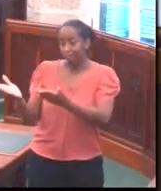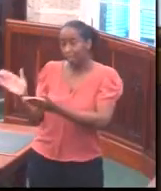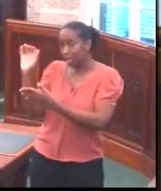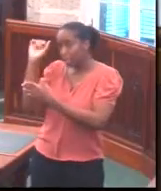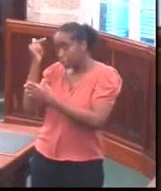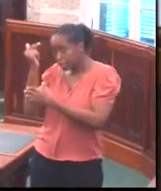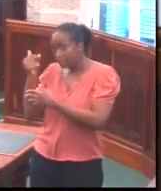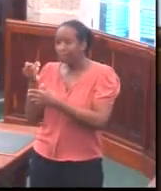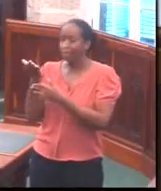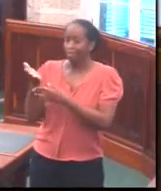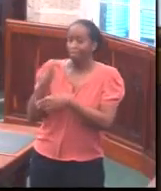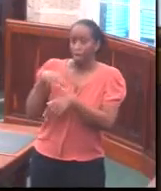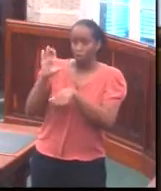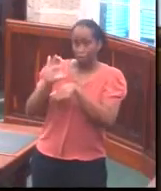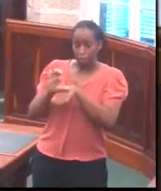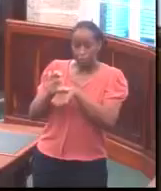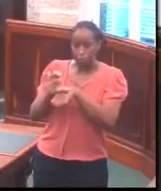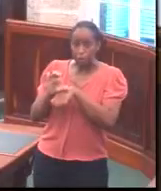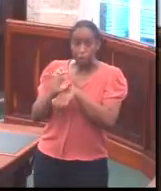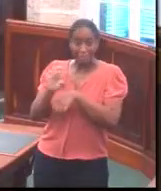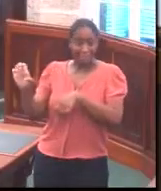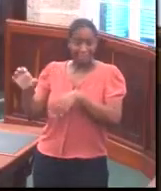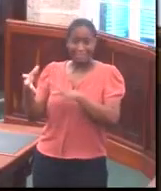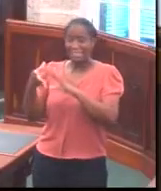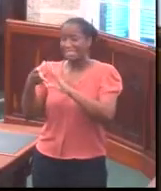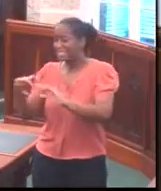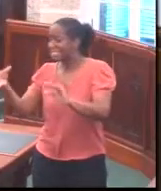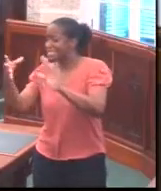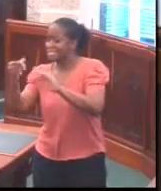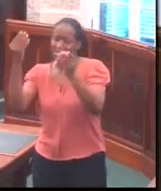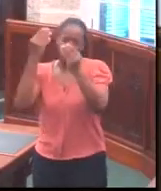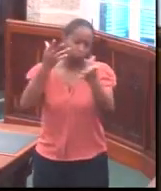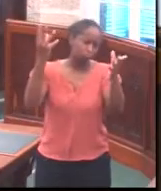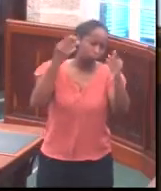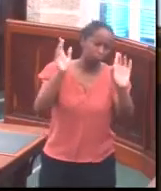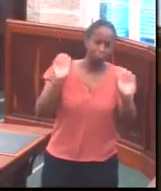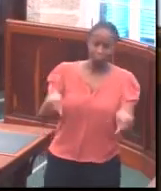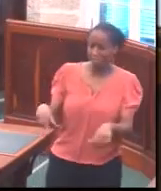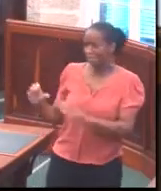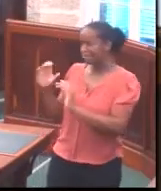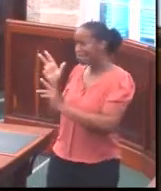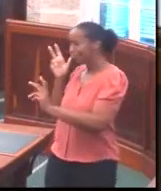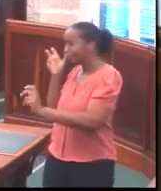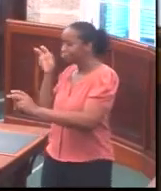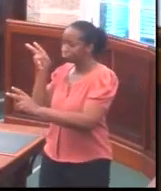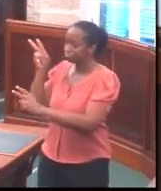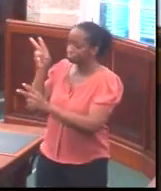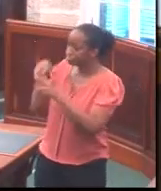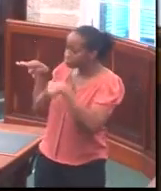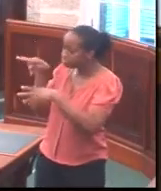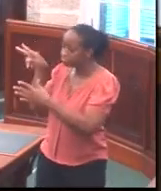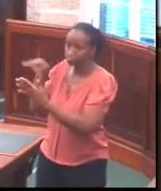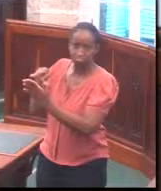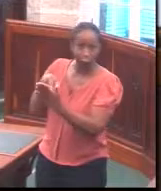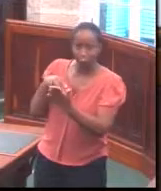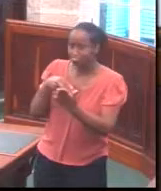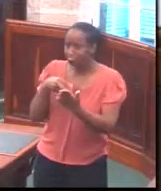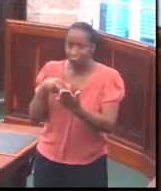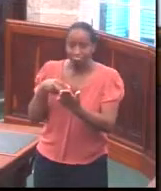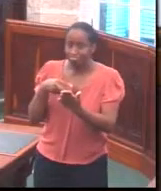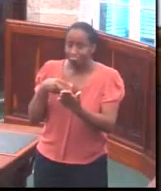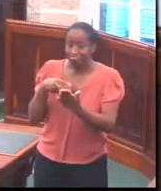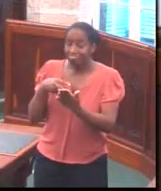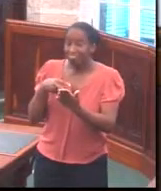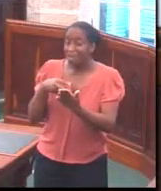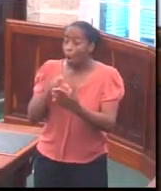abroad that phone tapping could not be done unless you went through the court. It was, look, don't tempt